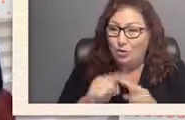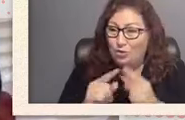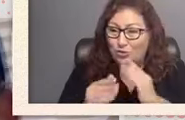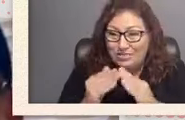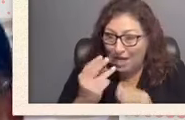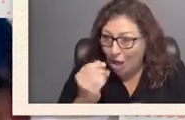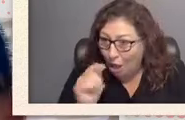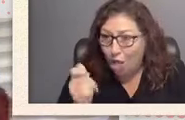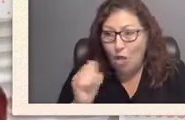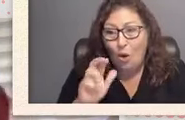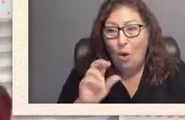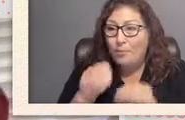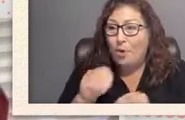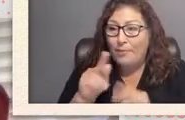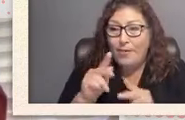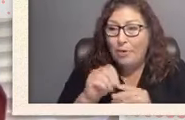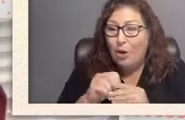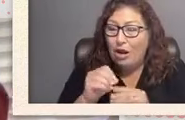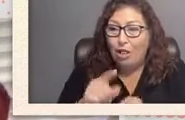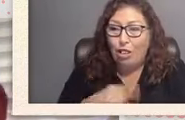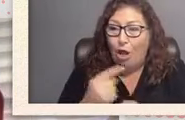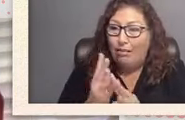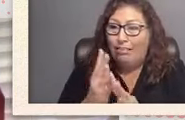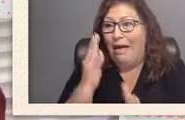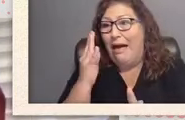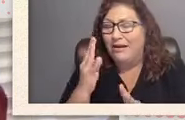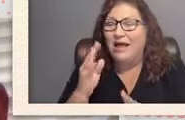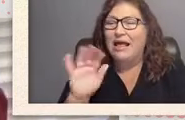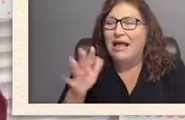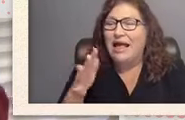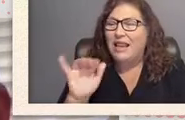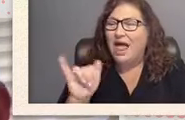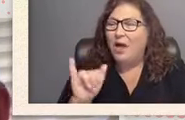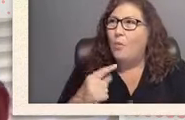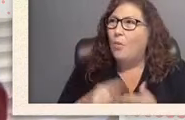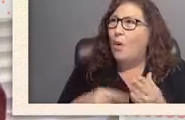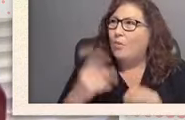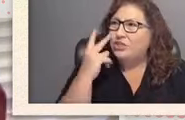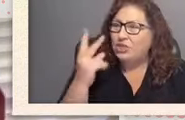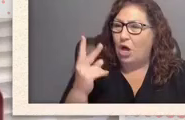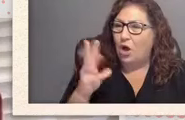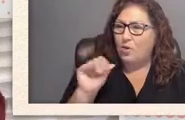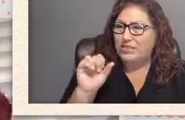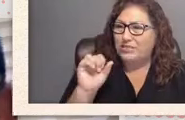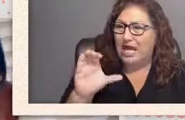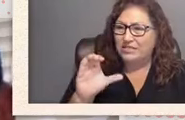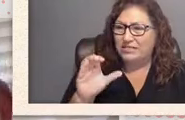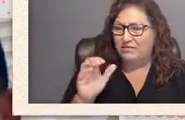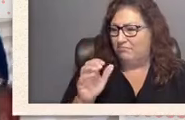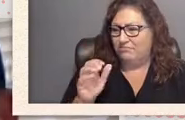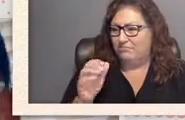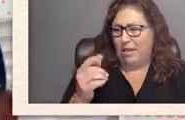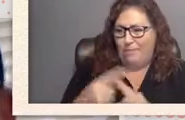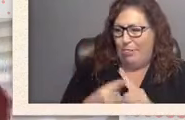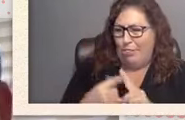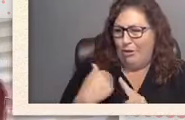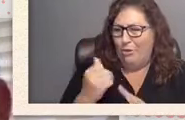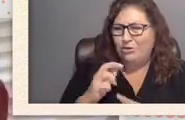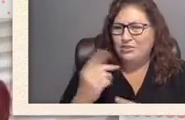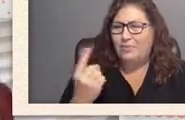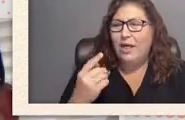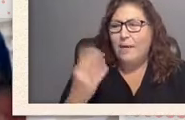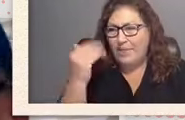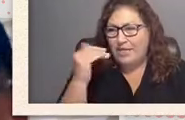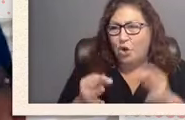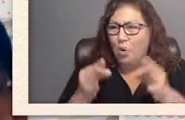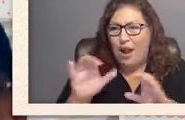people in a long line, kind of like what we saw happen in Wisconsin a couple of weeks or a month ago, where, you know, because of some court actions that didn't go the right